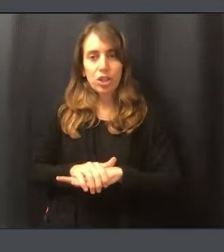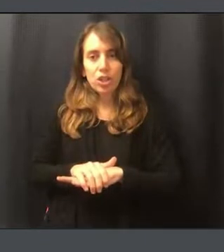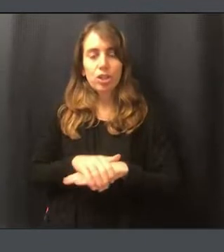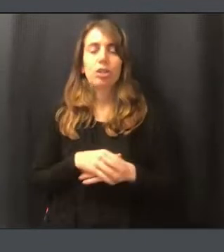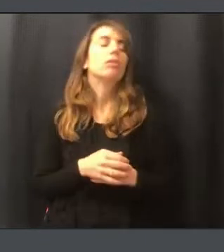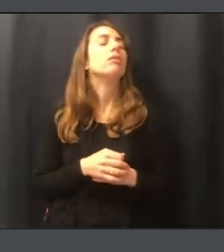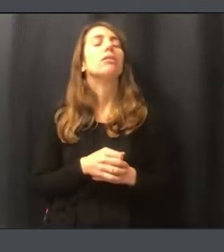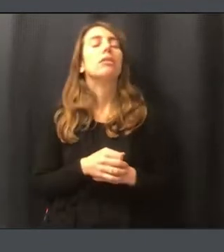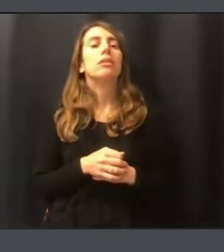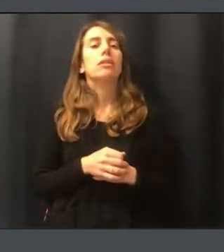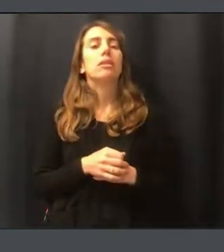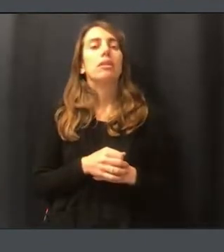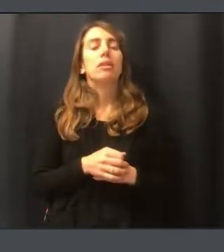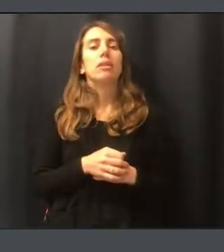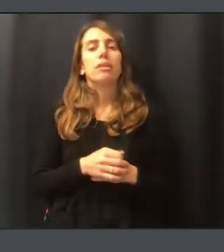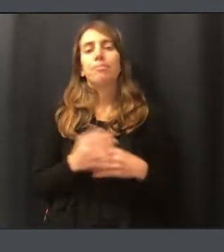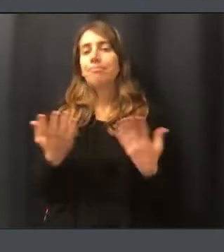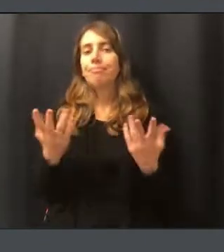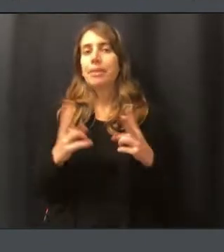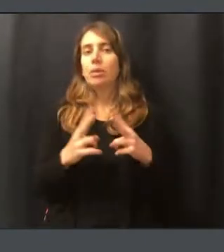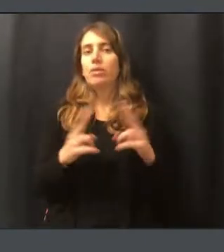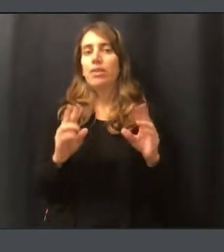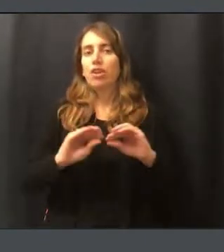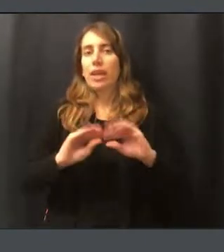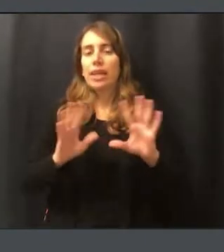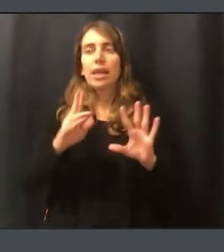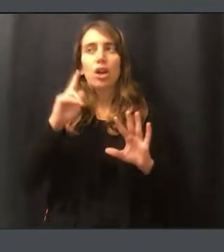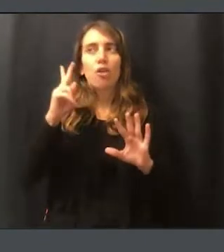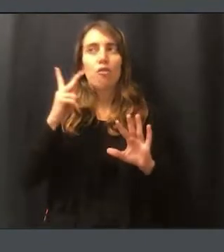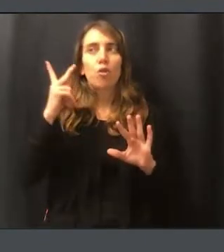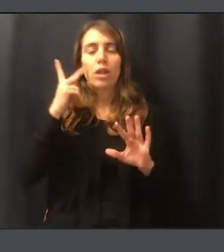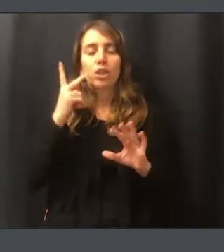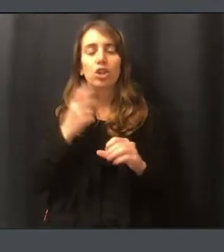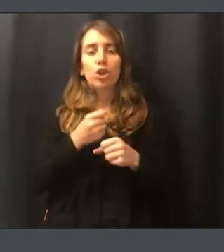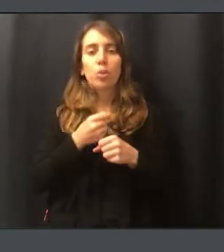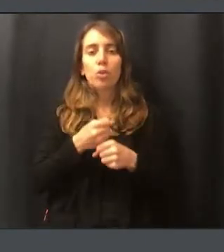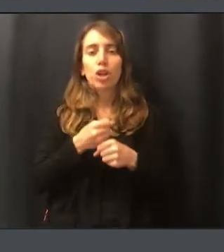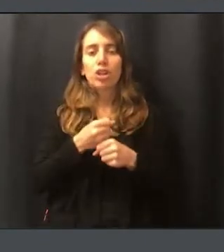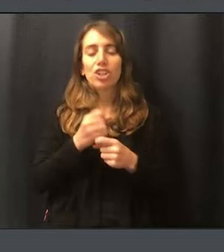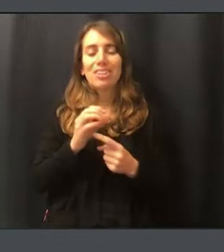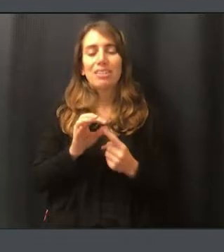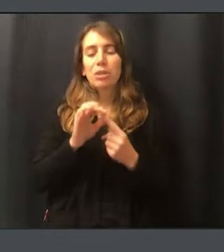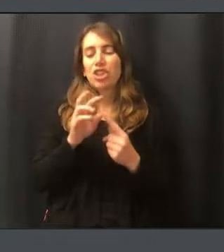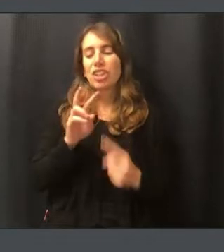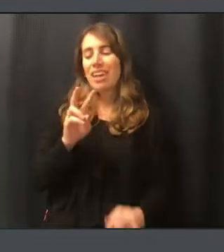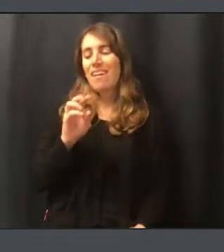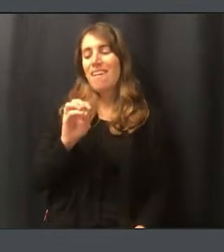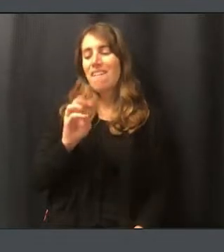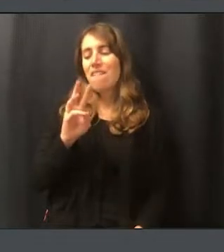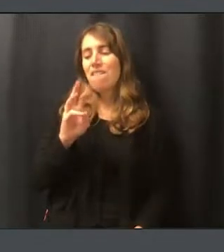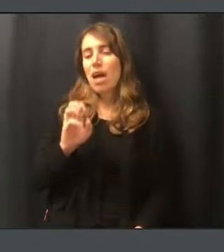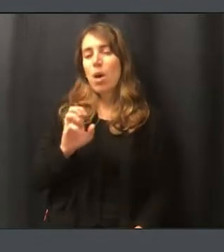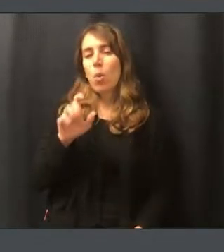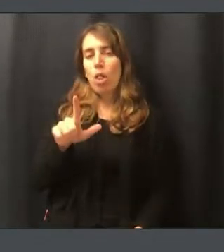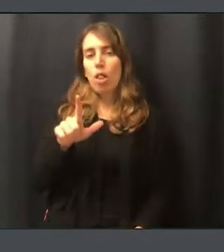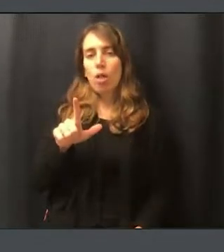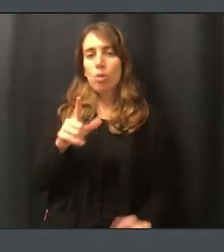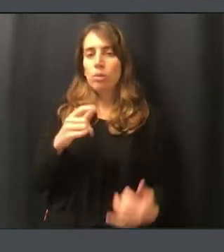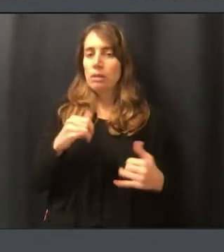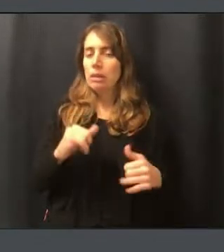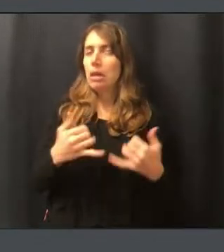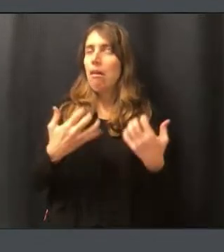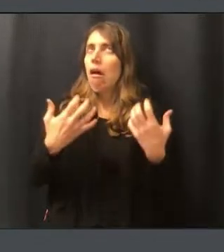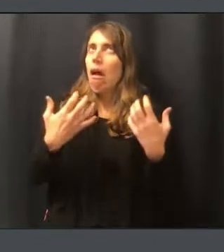And I think that was very clear in phonological production, especially the vowel production tended to be kind of heavily influenced